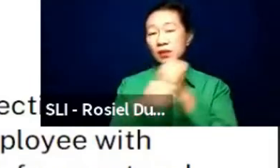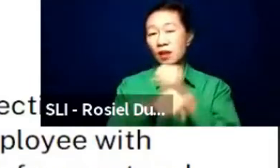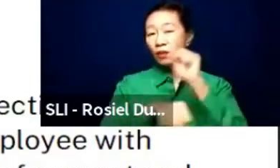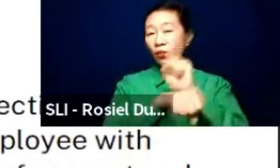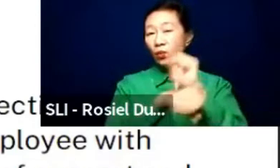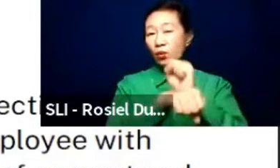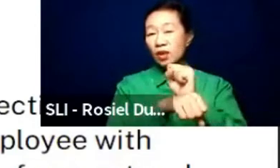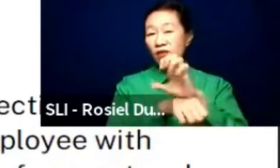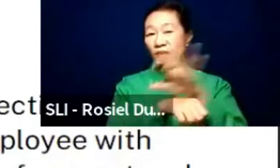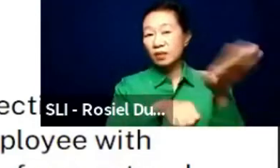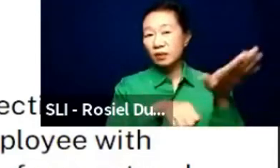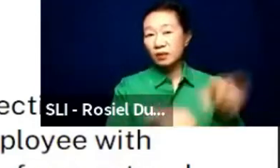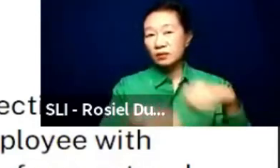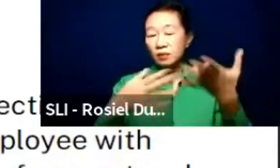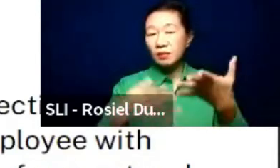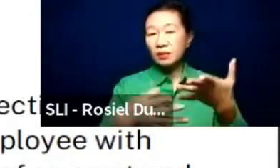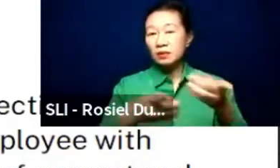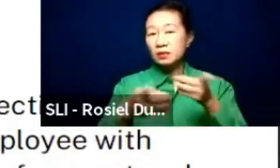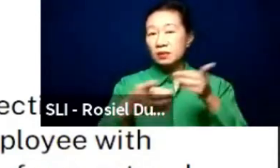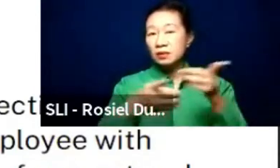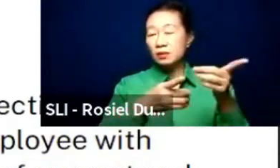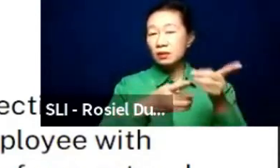they provide direct